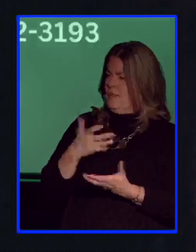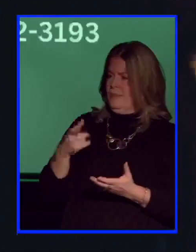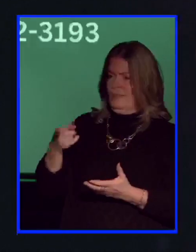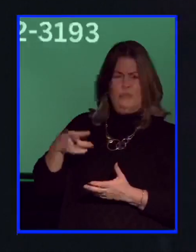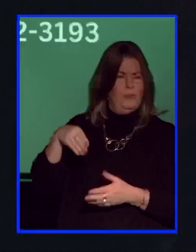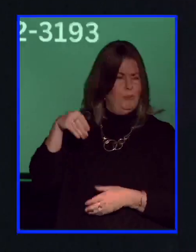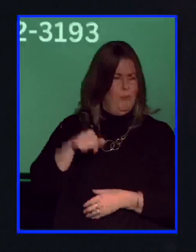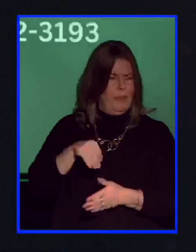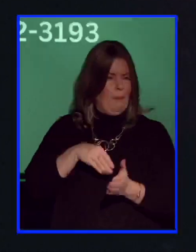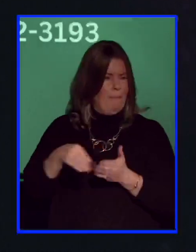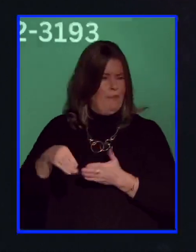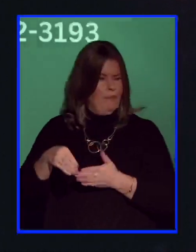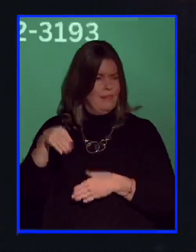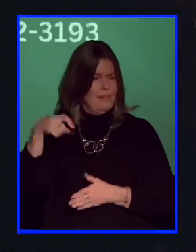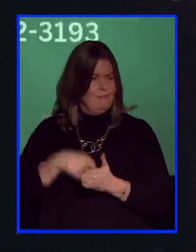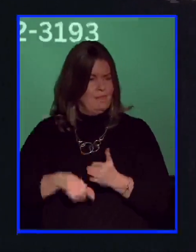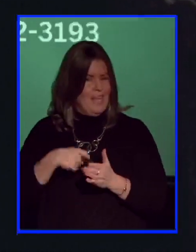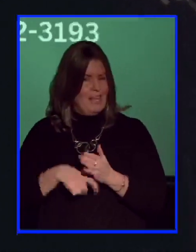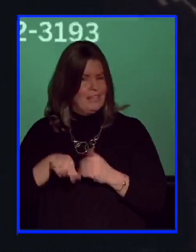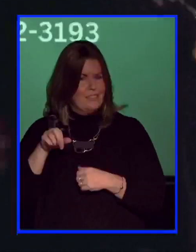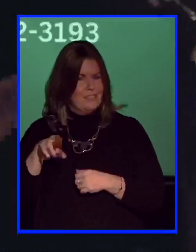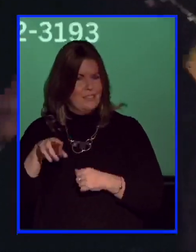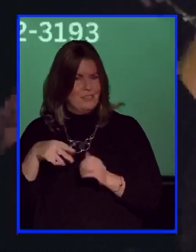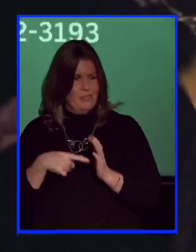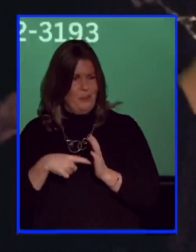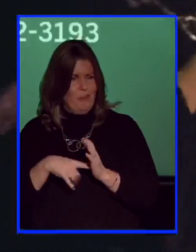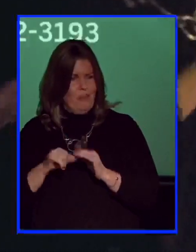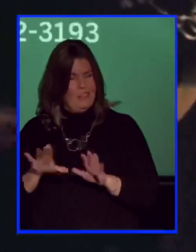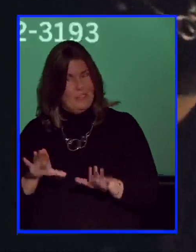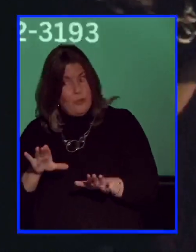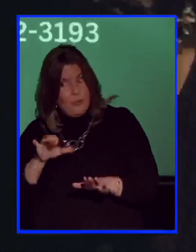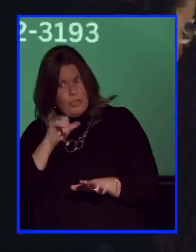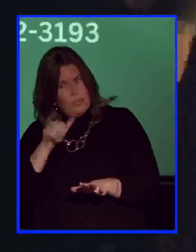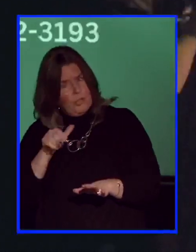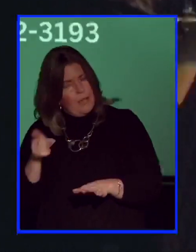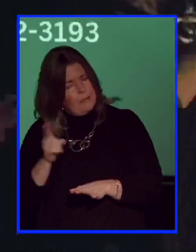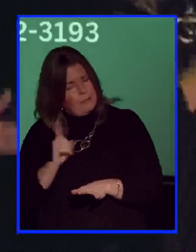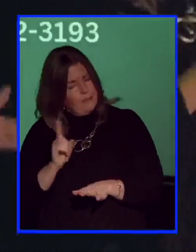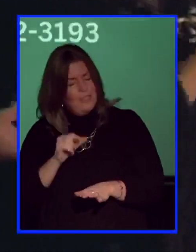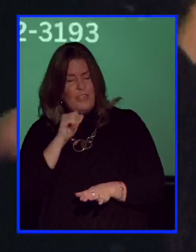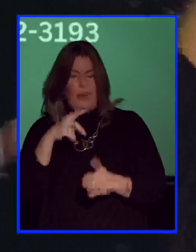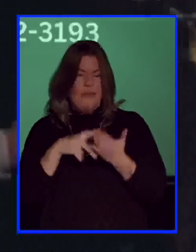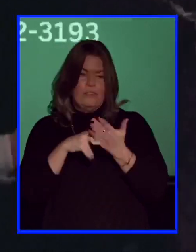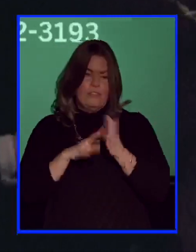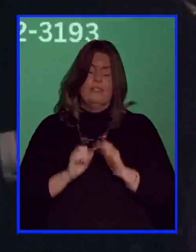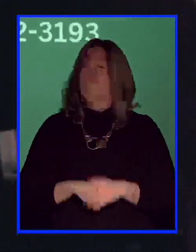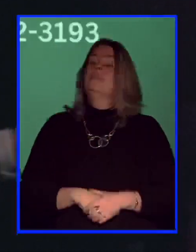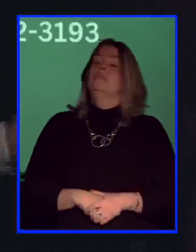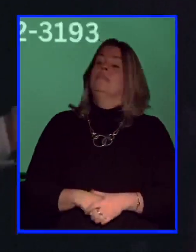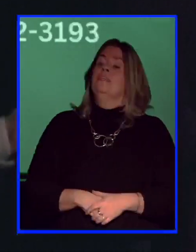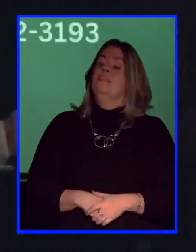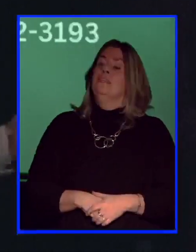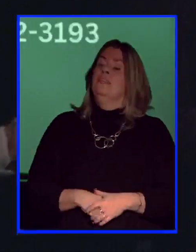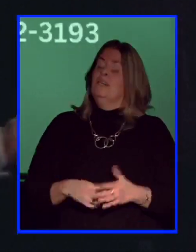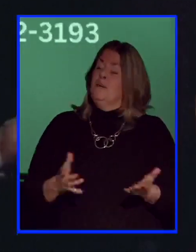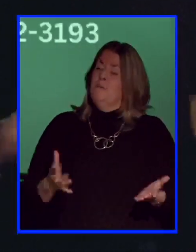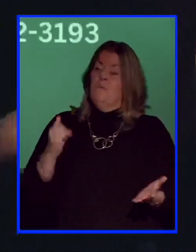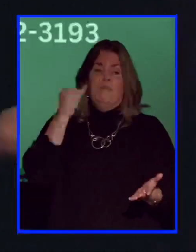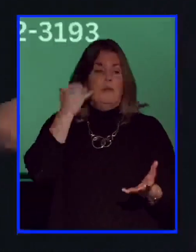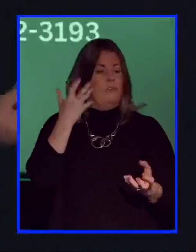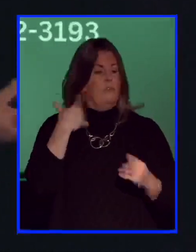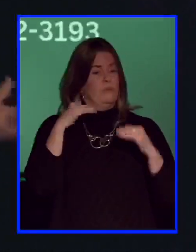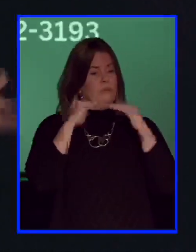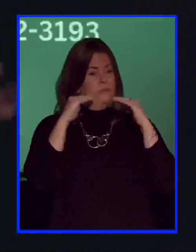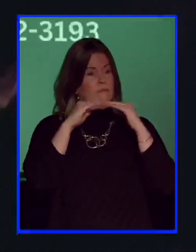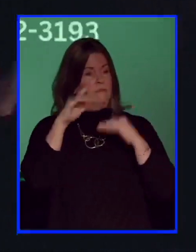$1 billion a year in taxes or owe that much. So I don't think you're getting away with anything. But bottom line, if you're going to have a fair tax